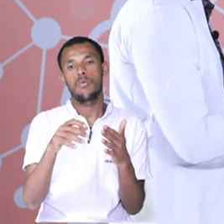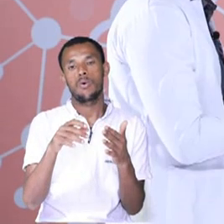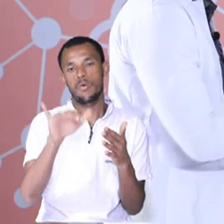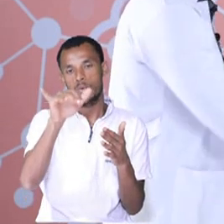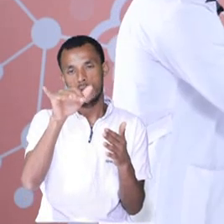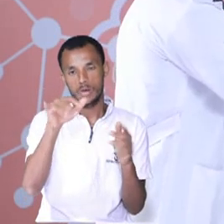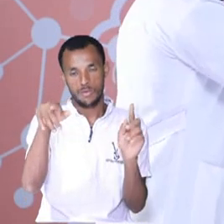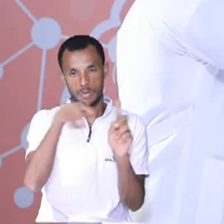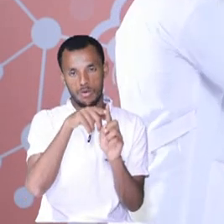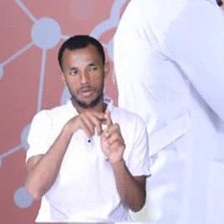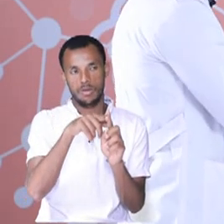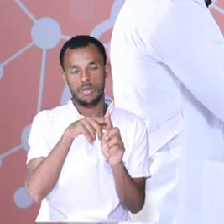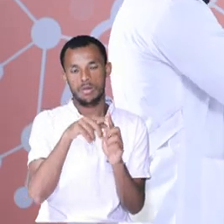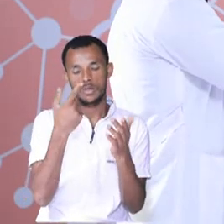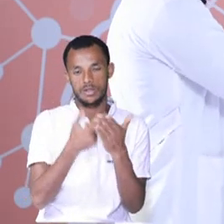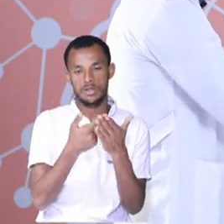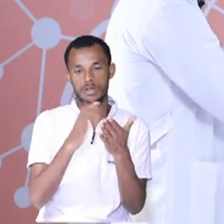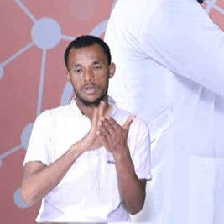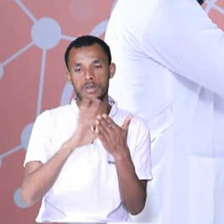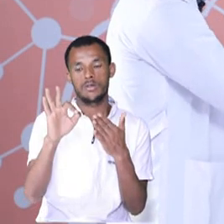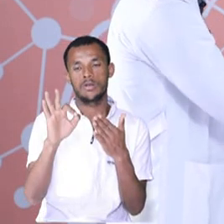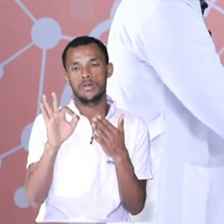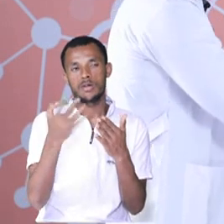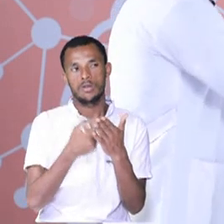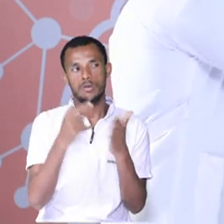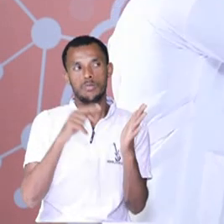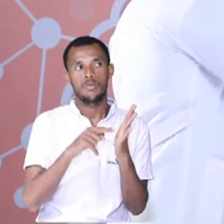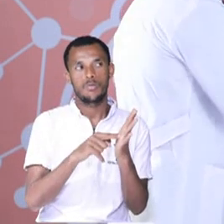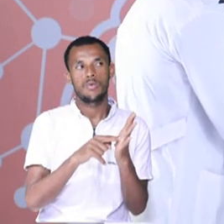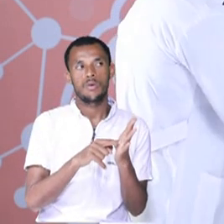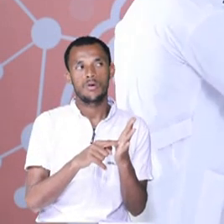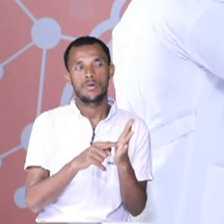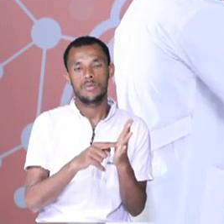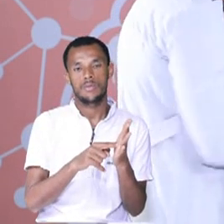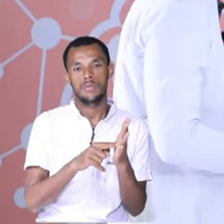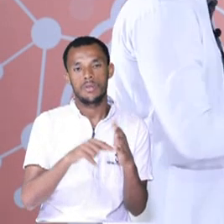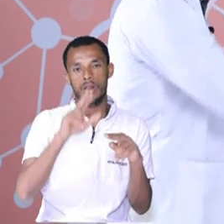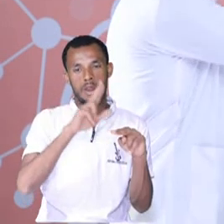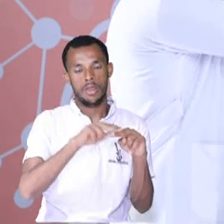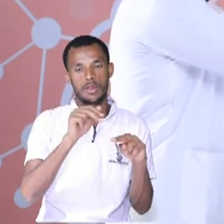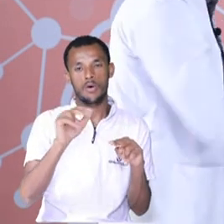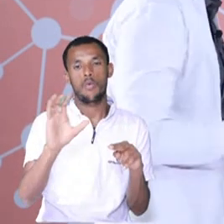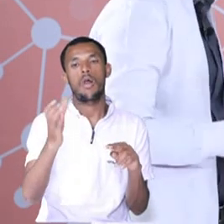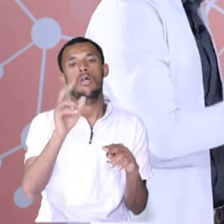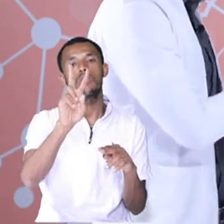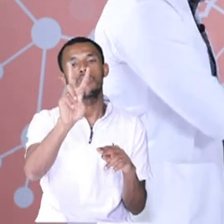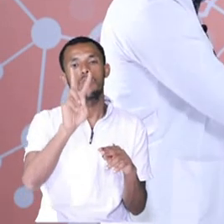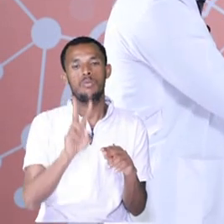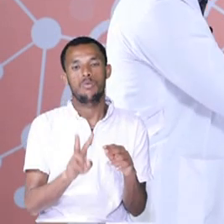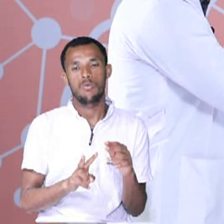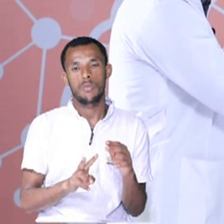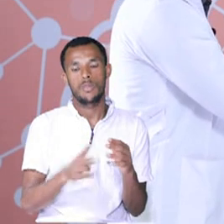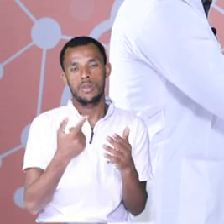of y is positive. Therefore this number or this point is here or lies on quadrant 2.